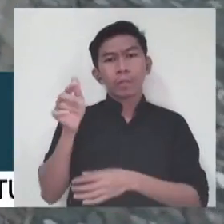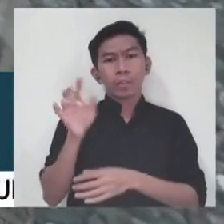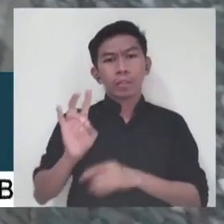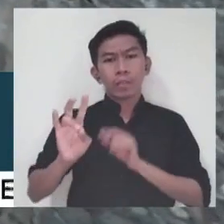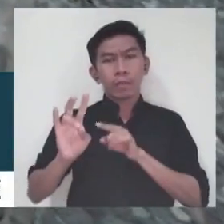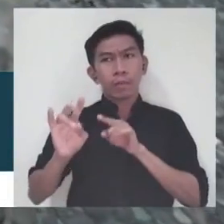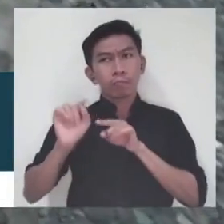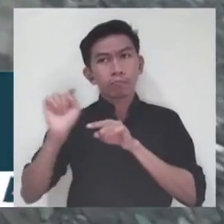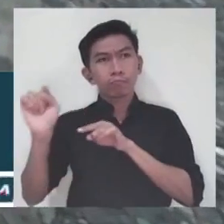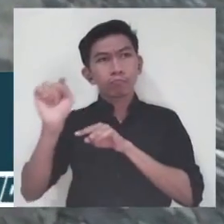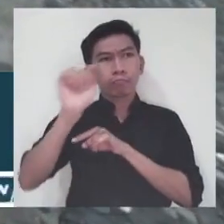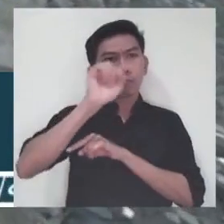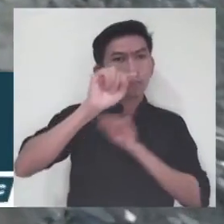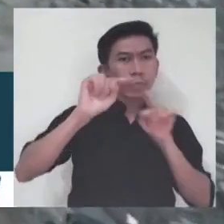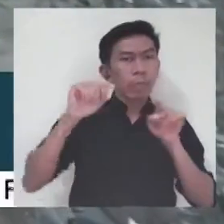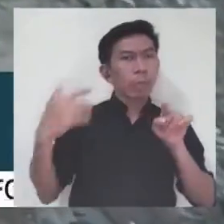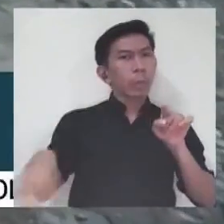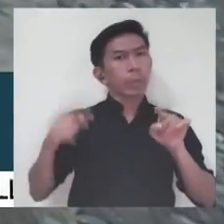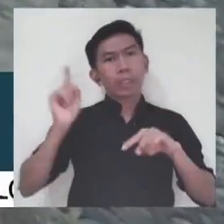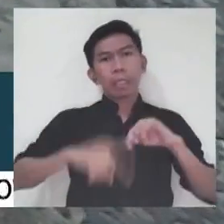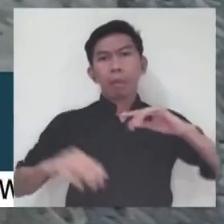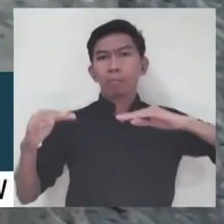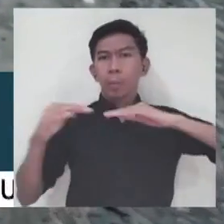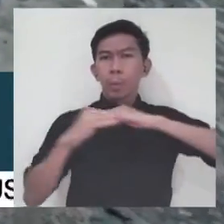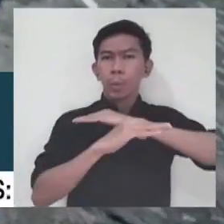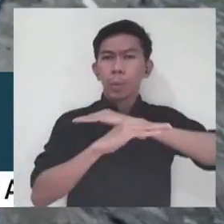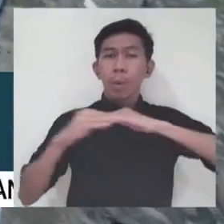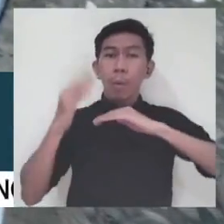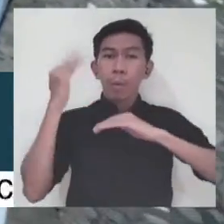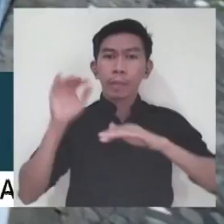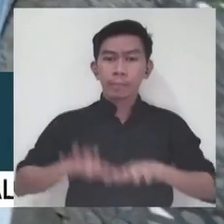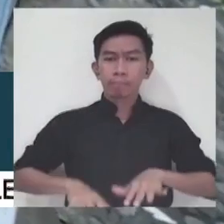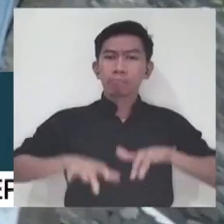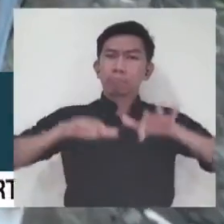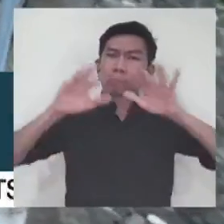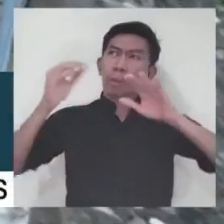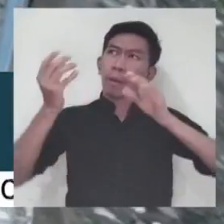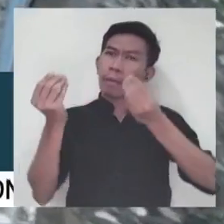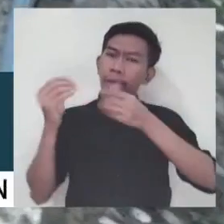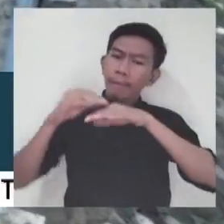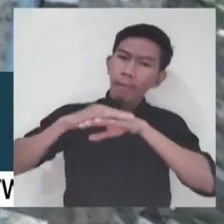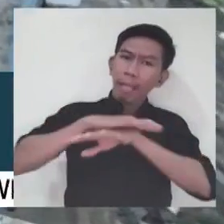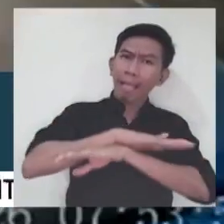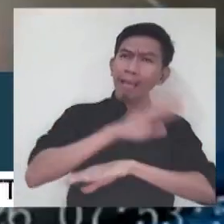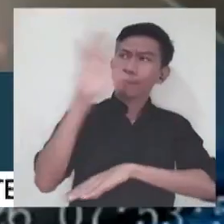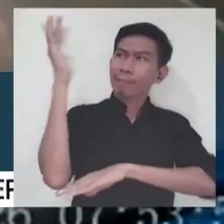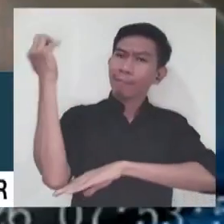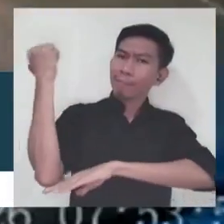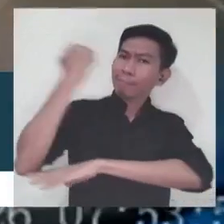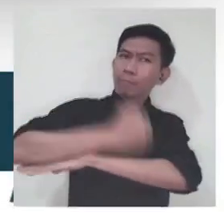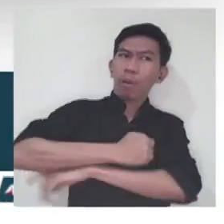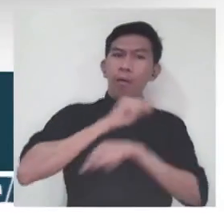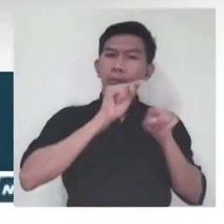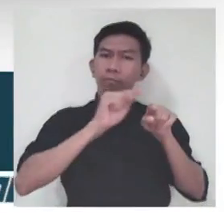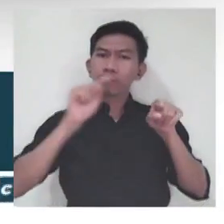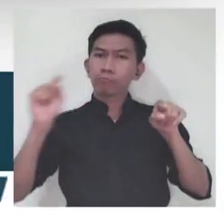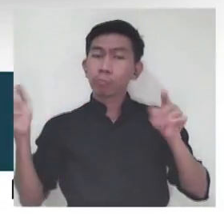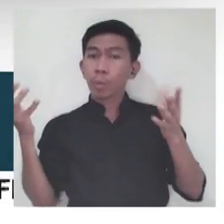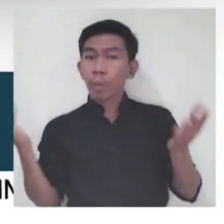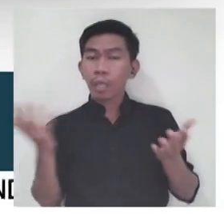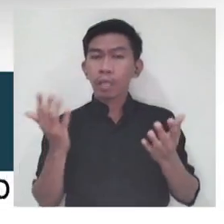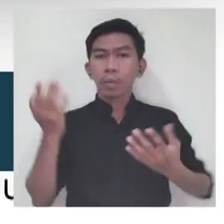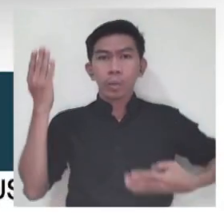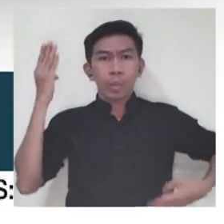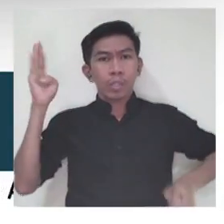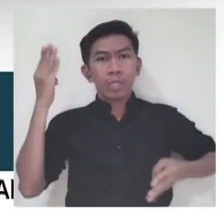that were rendered impassable due to flooding, landslides, and fallen trees. These roads are located in Cordillera Administrative